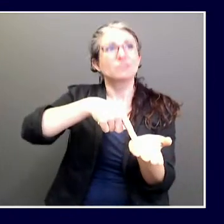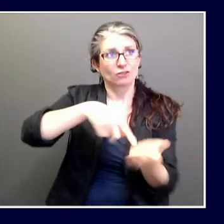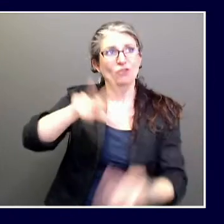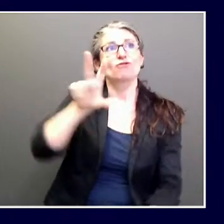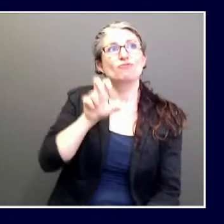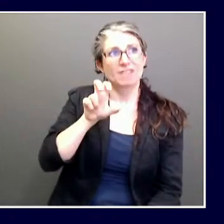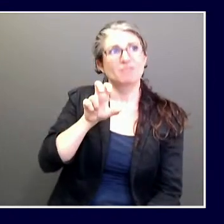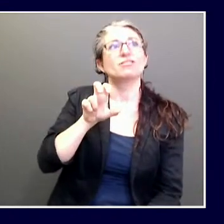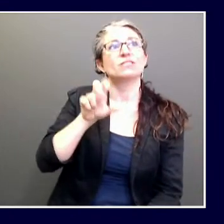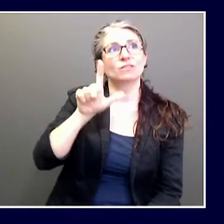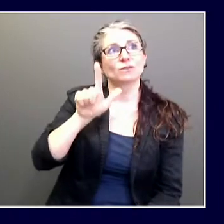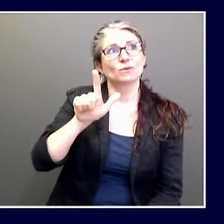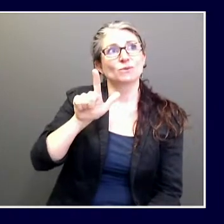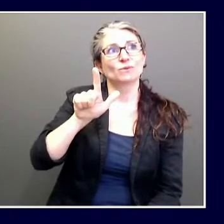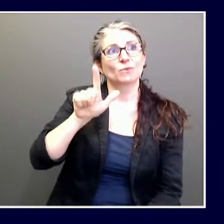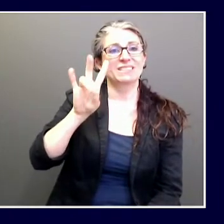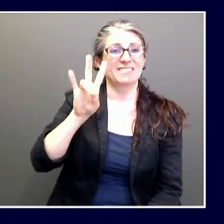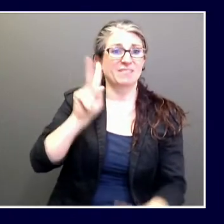1,327.